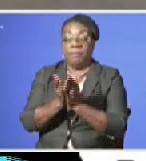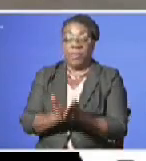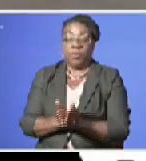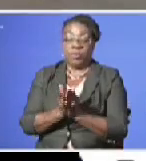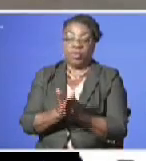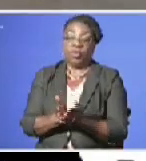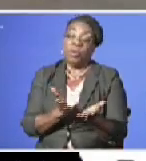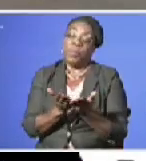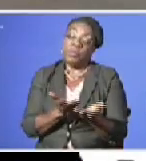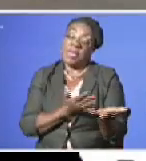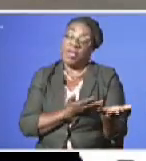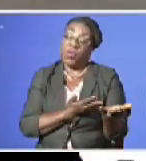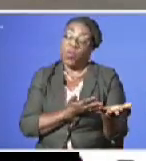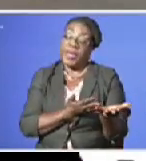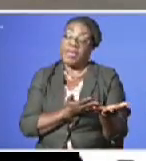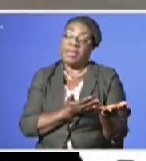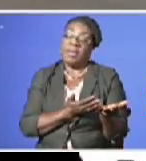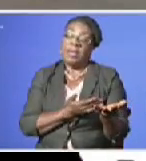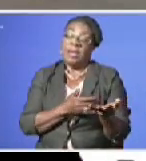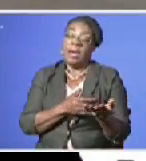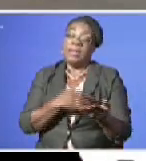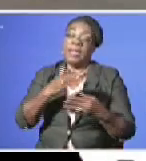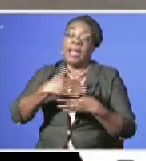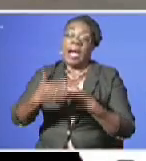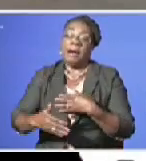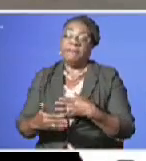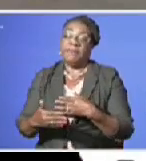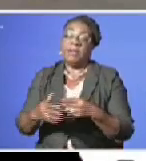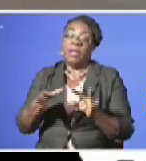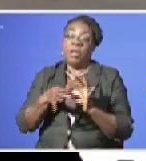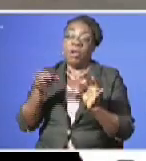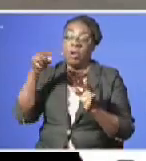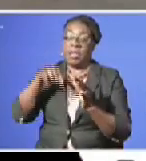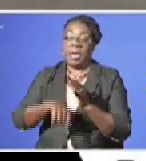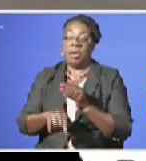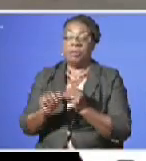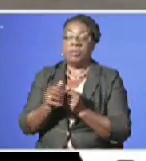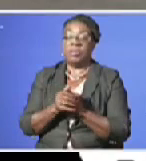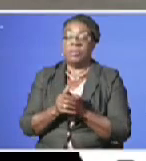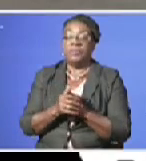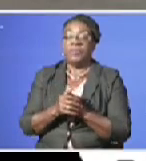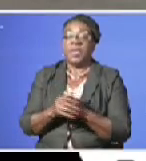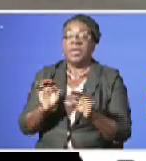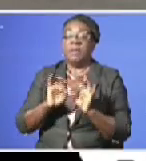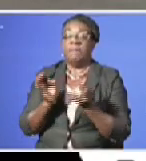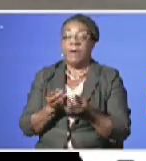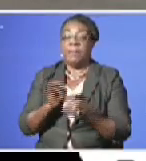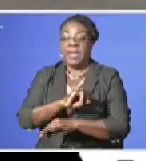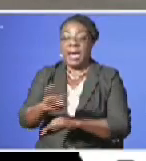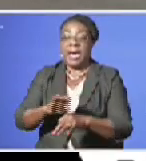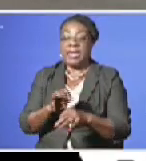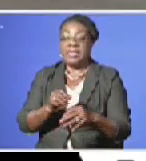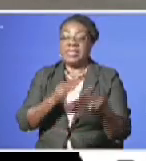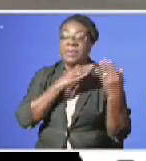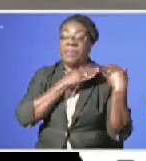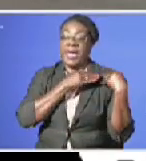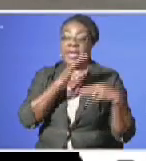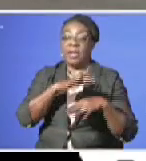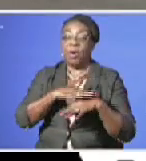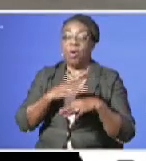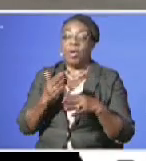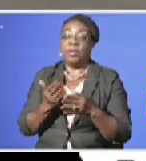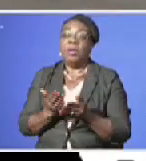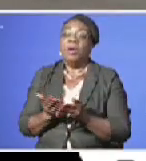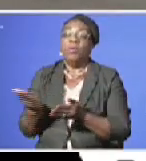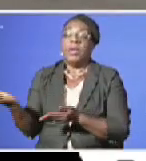their schedule to accommodate those persons, because, you know, in the Family Islands, they depend on whatever commodities